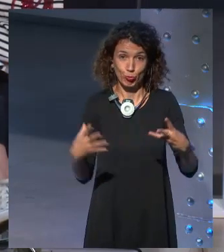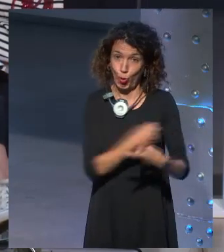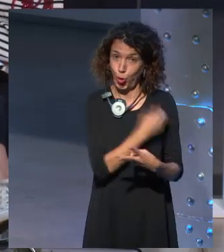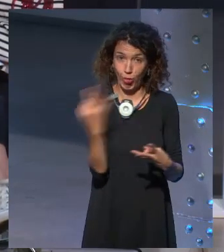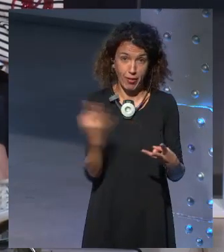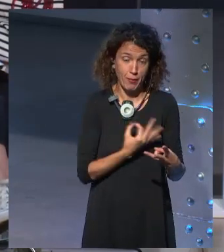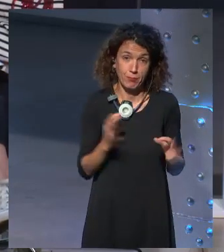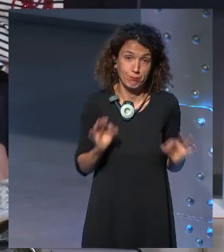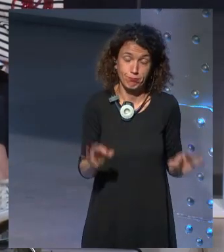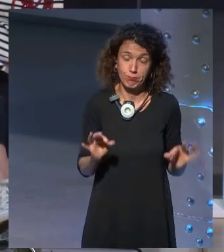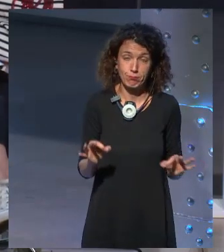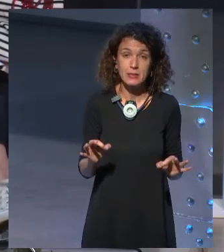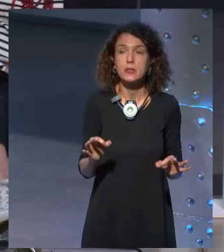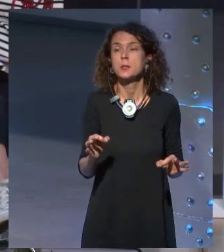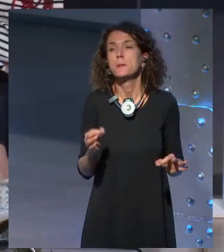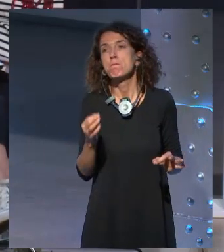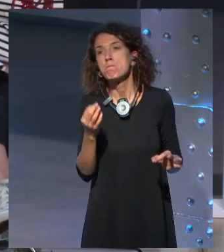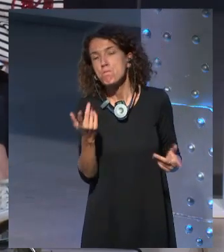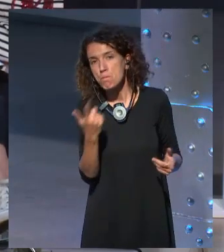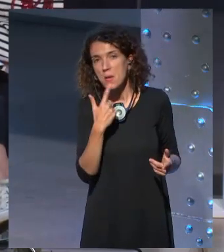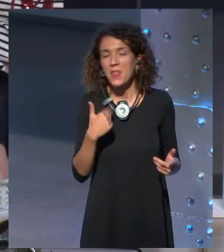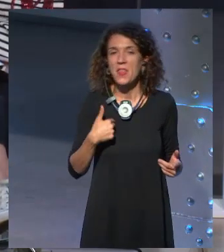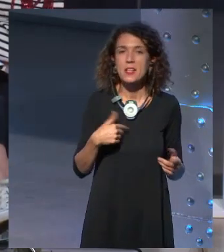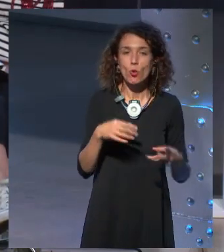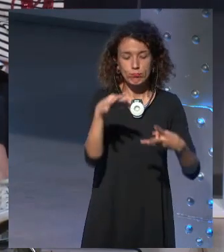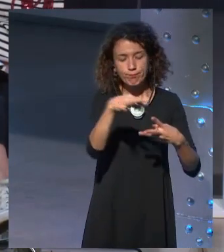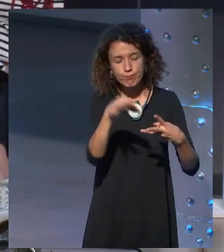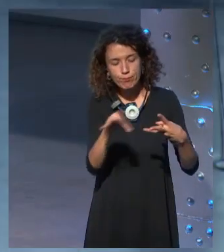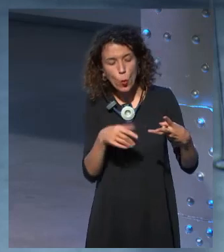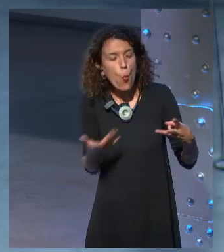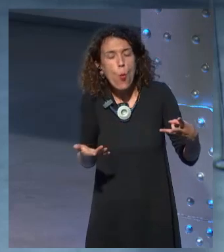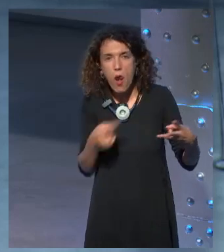If you pushed me to say pick one, I think what's